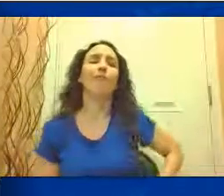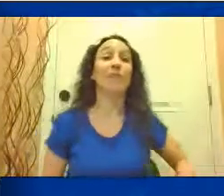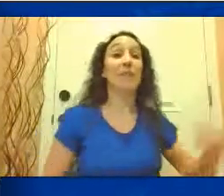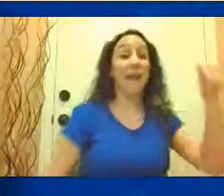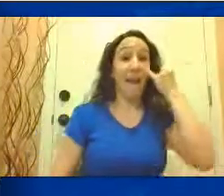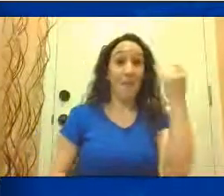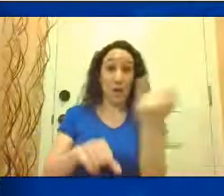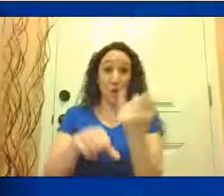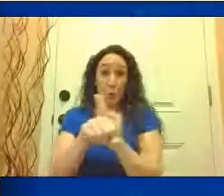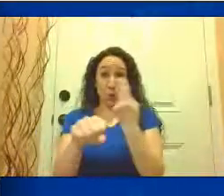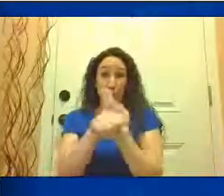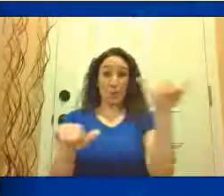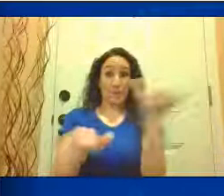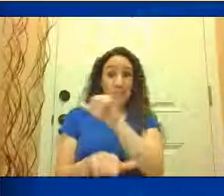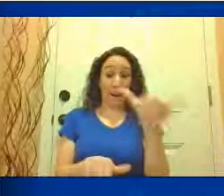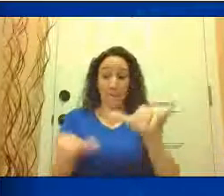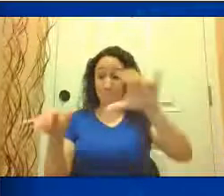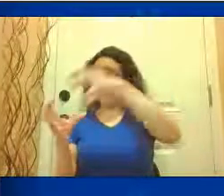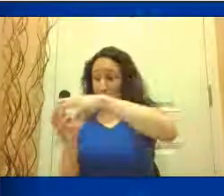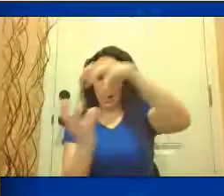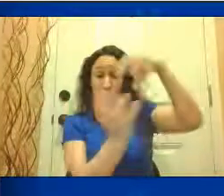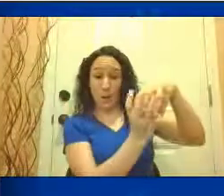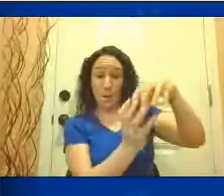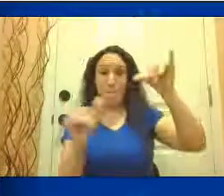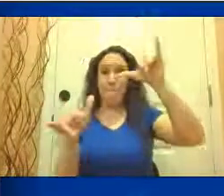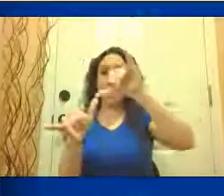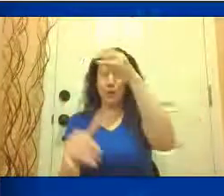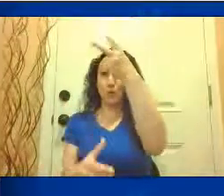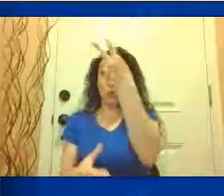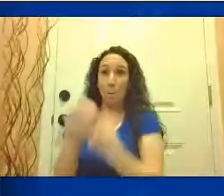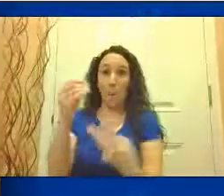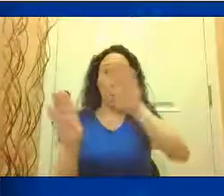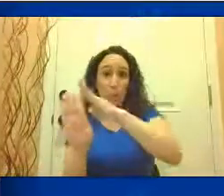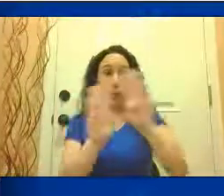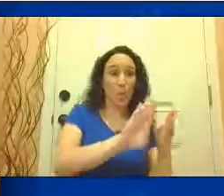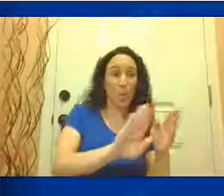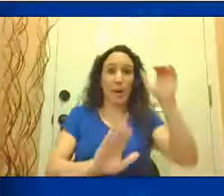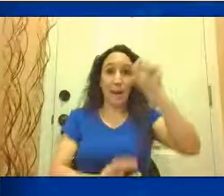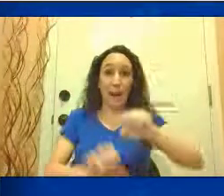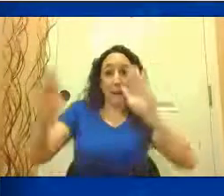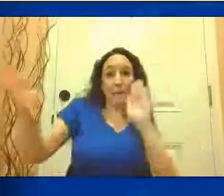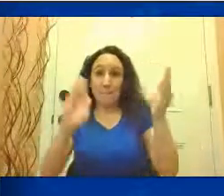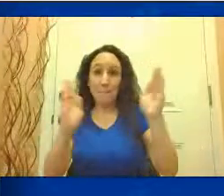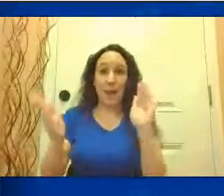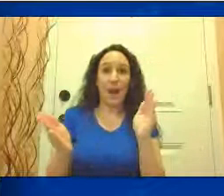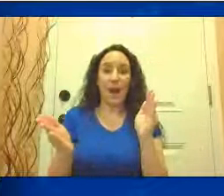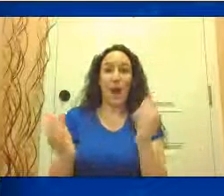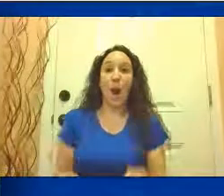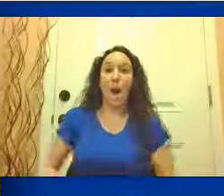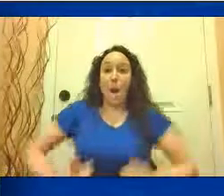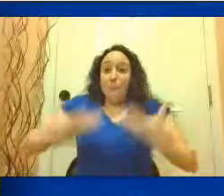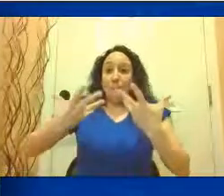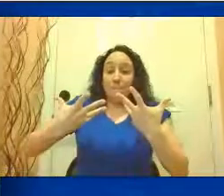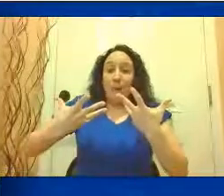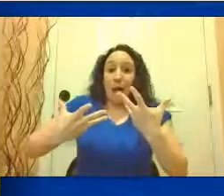we use the same pine cone to measure each door, then we can compare how many pine cones